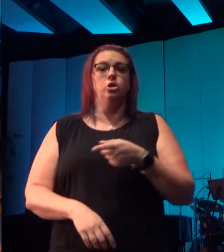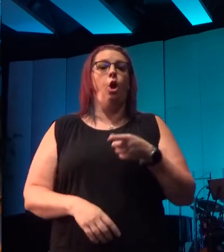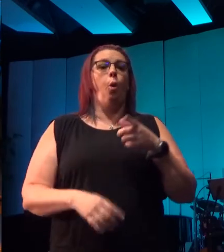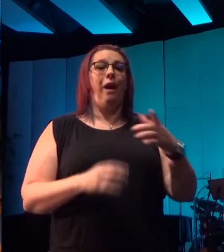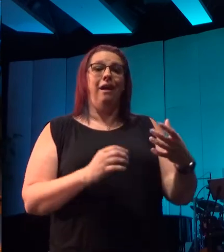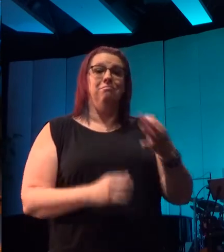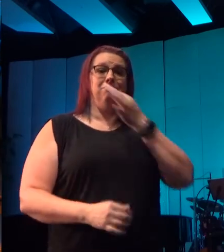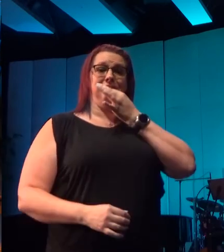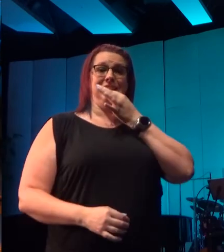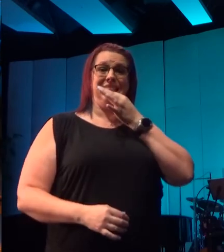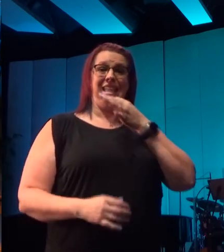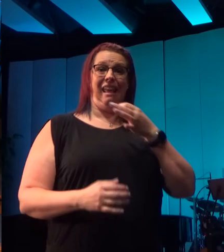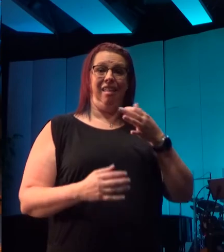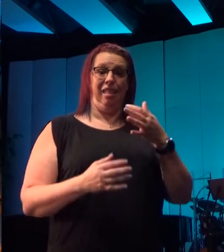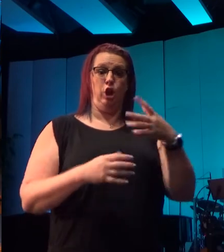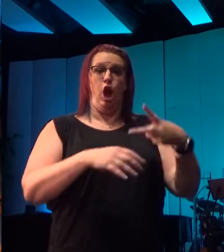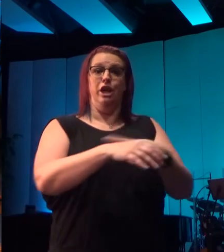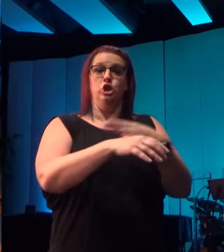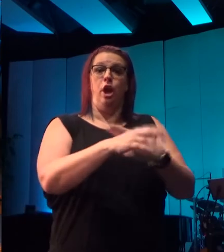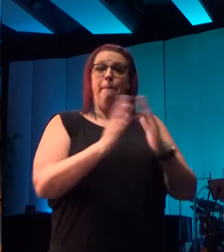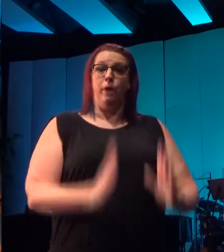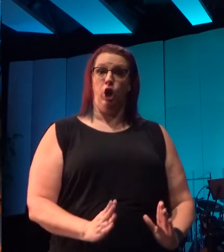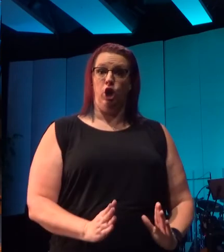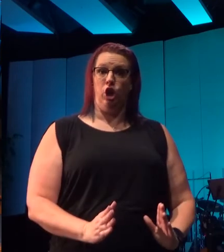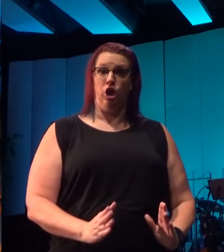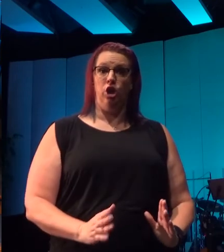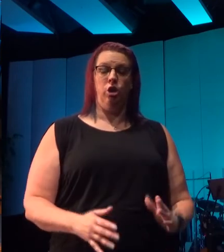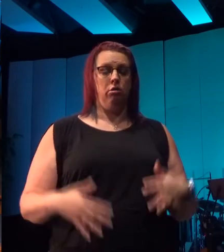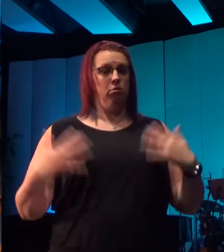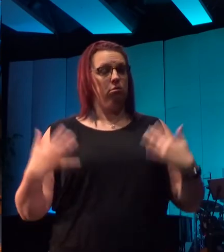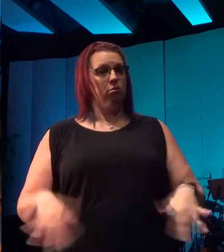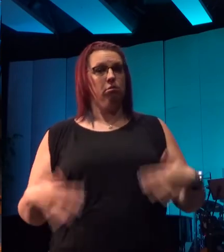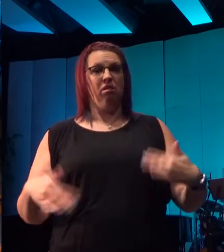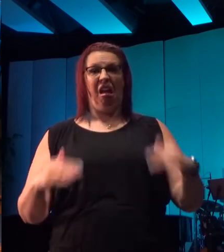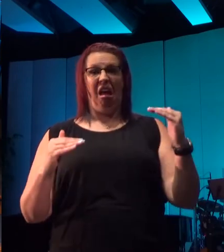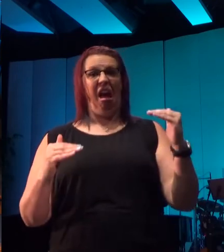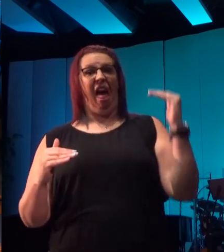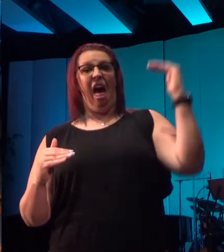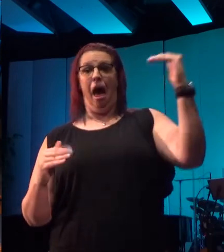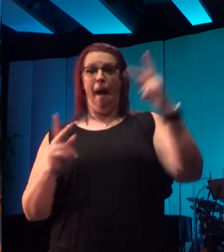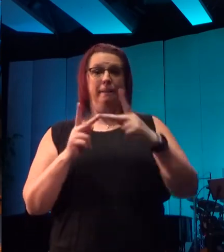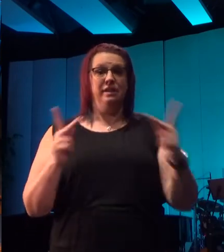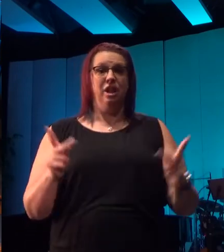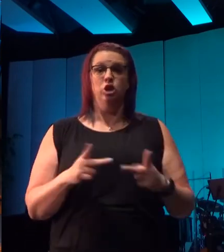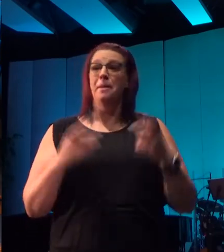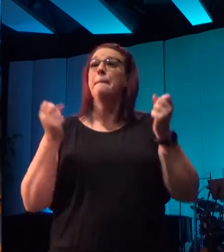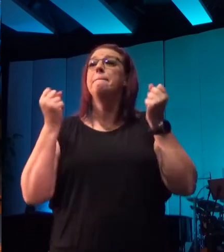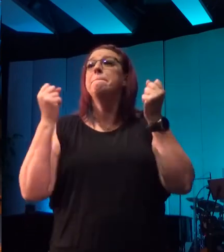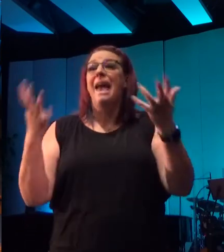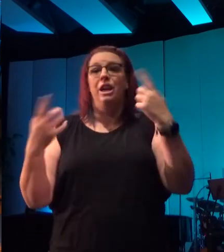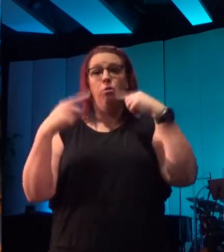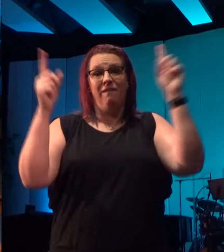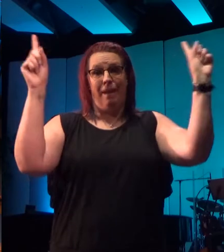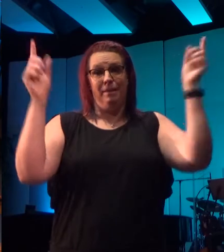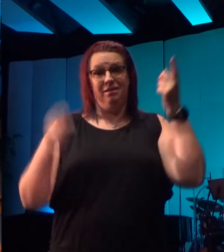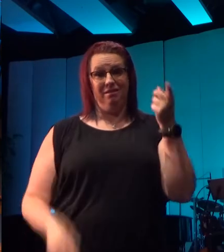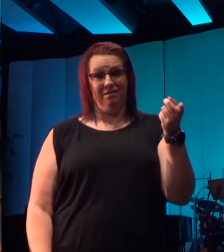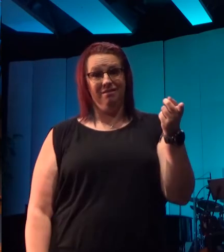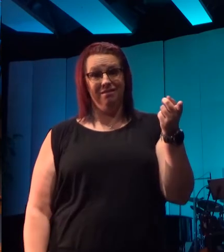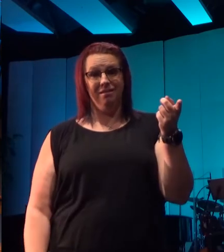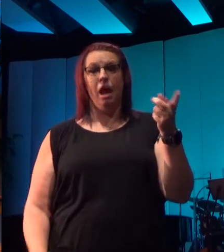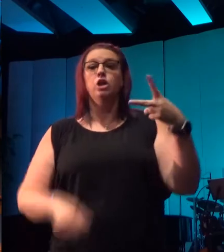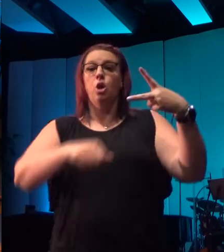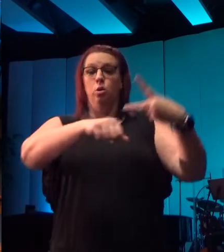shepherd was a high position. Many of them were even famous. And a shepherd had to